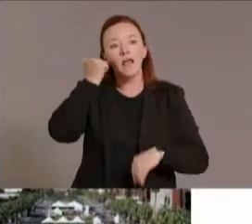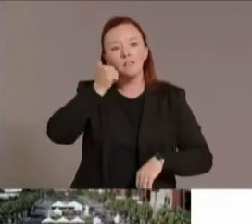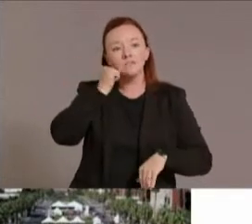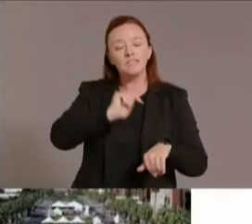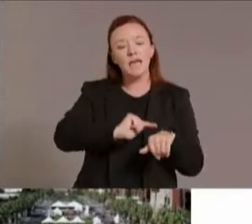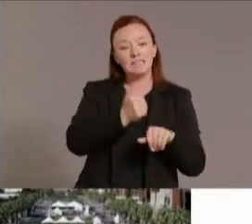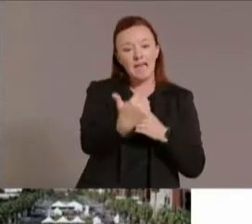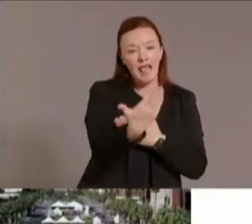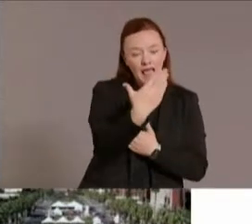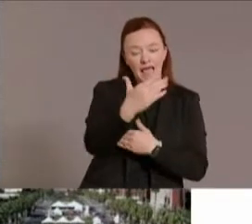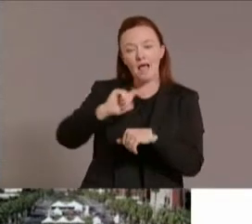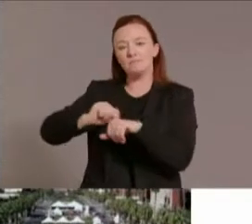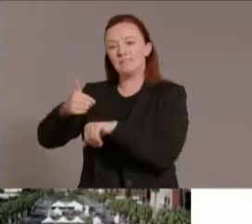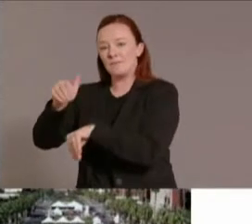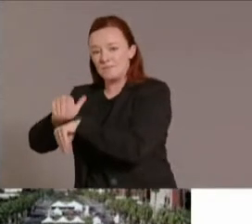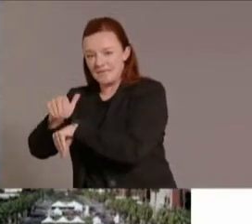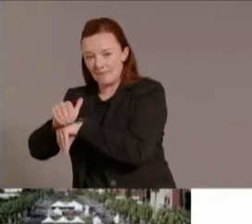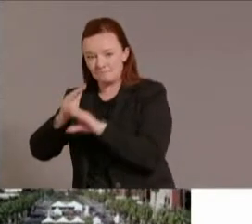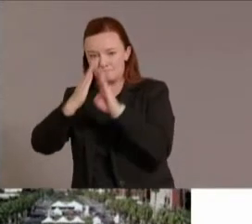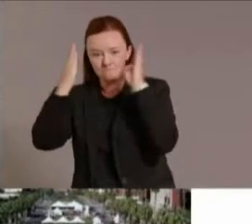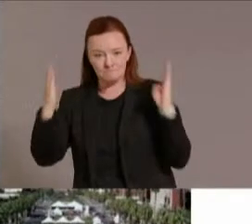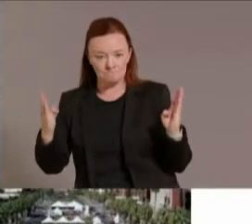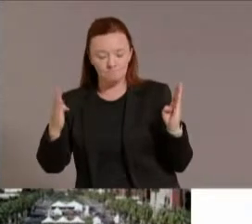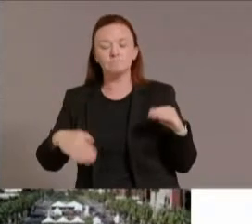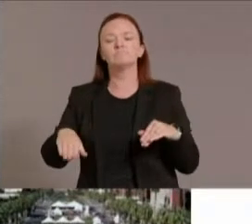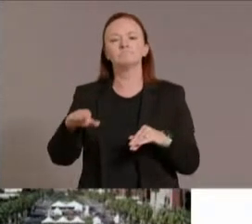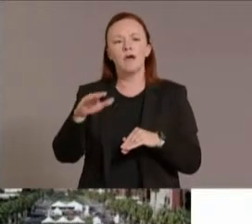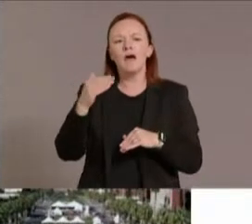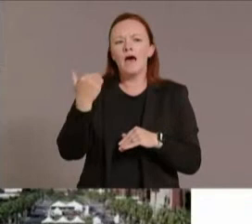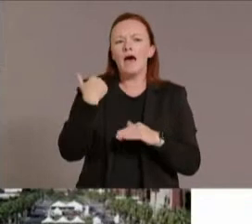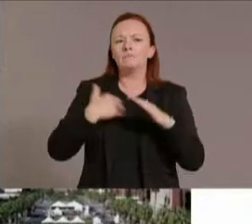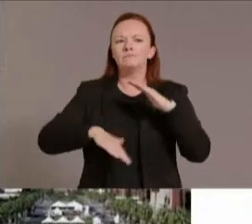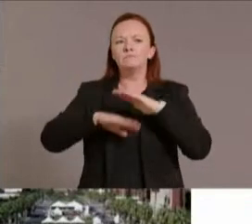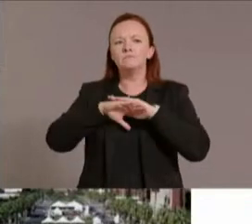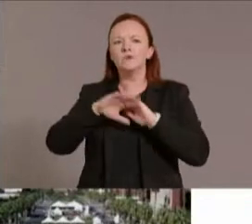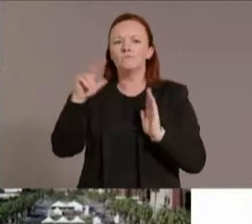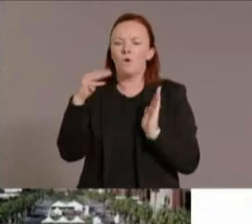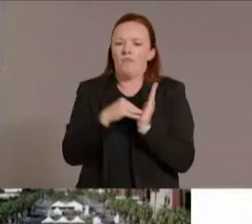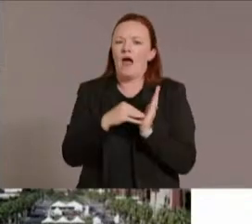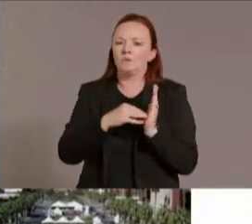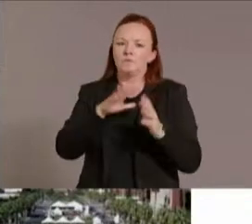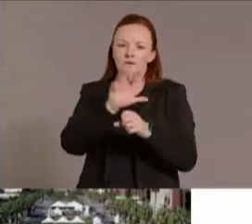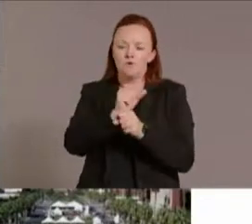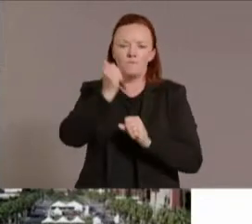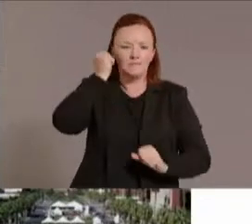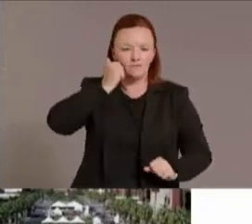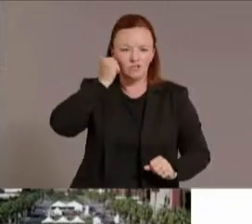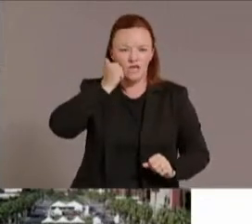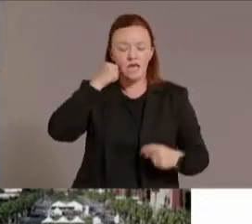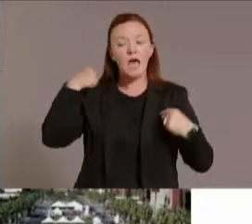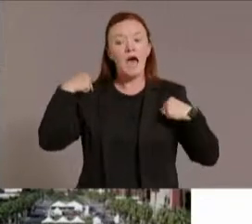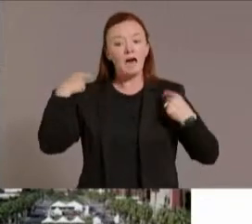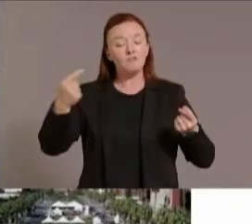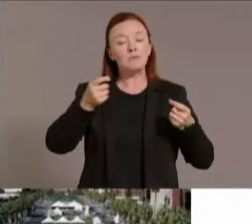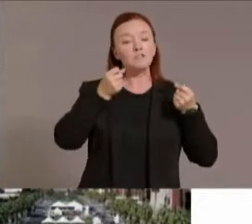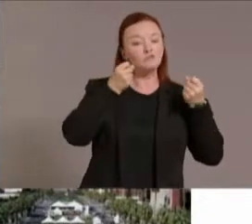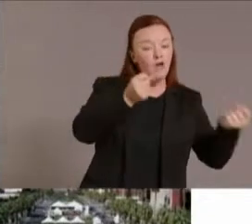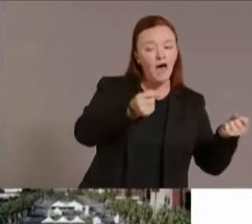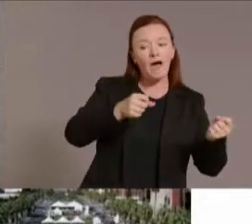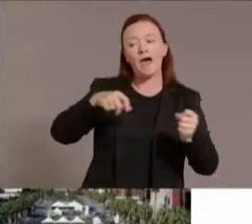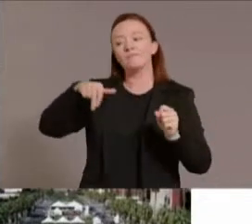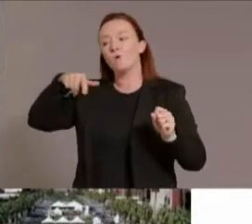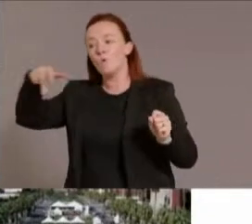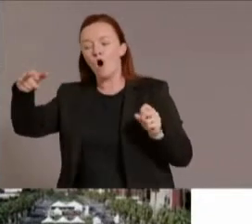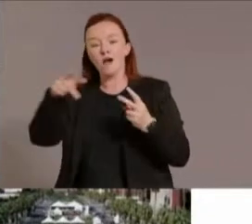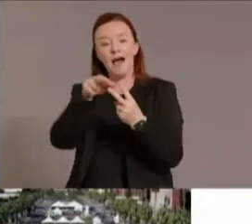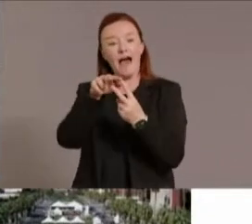day. They do also have a walk-up location that has run concurrently with their drive-up, but starting on May 3rd, it will be